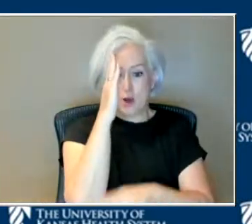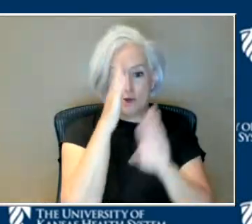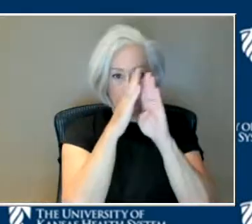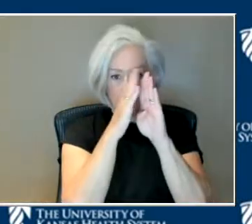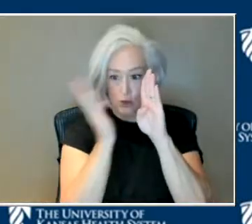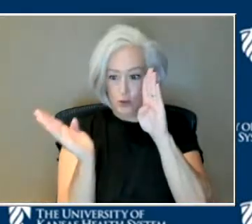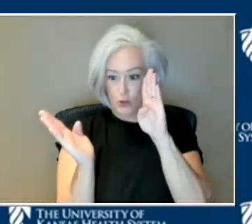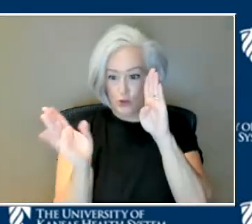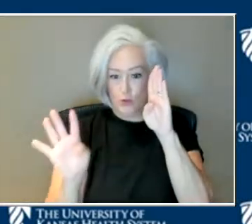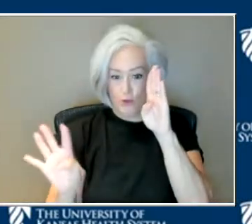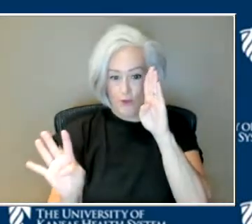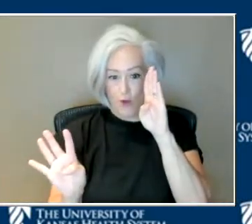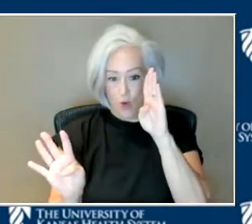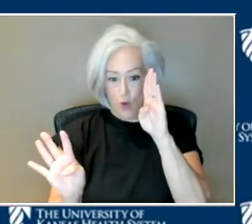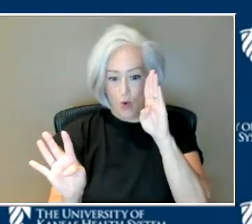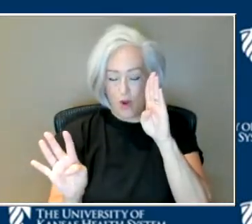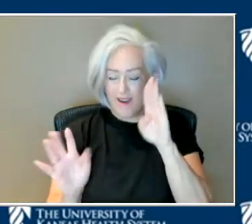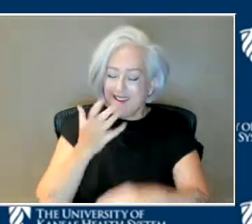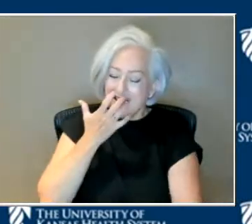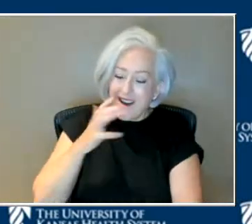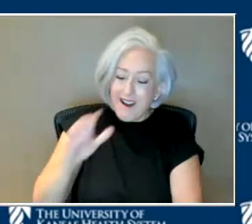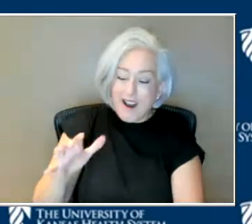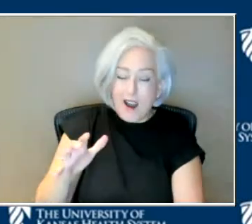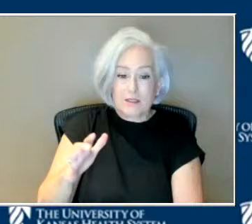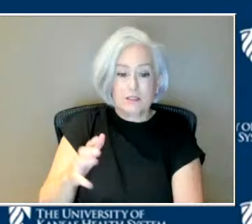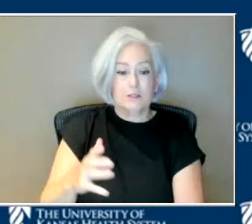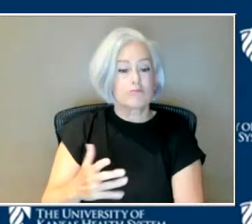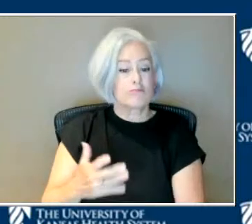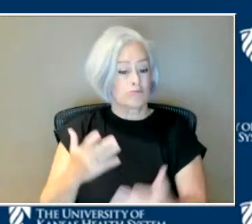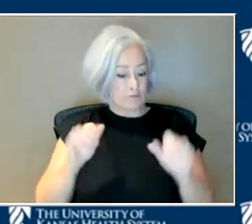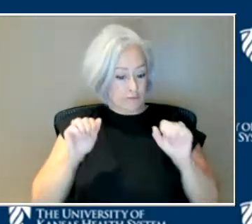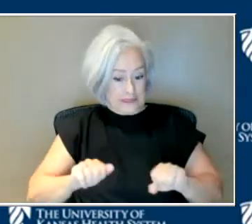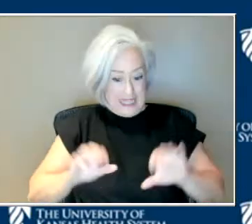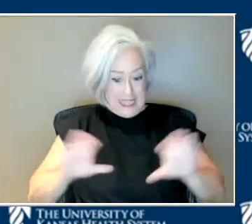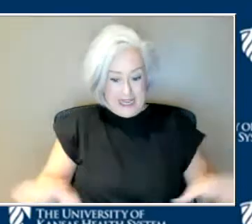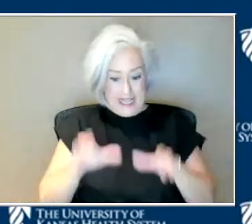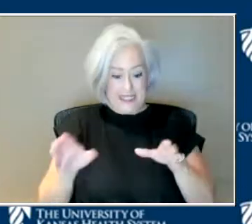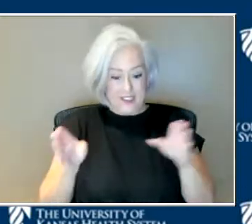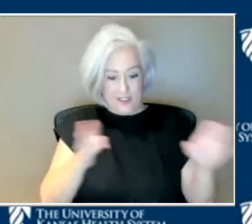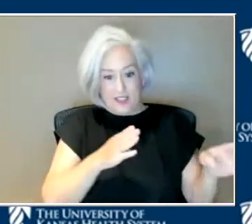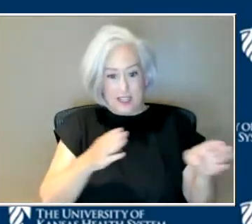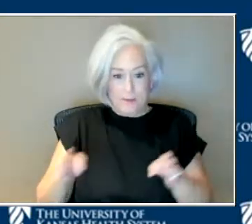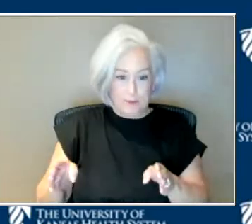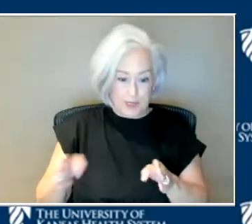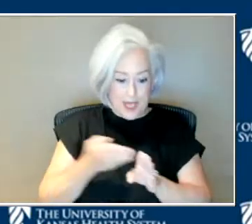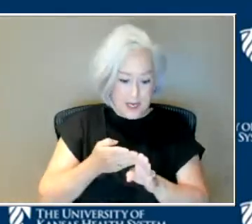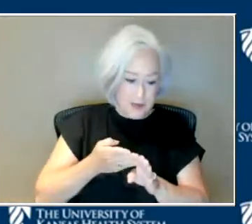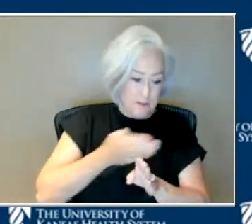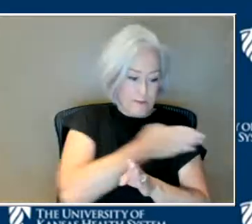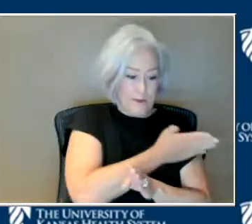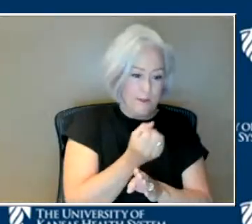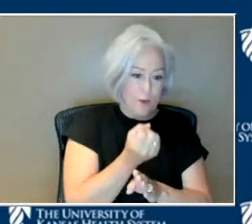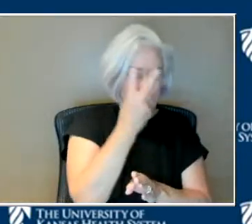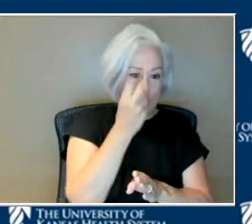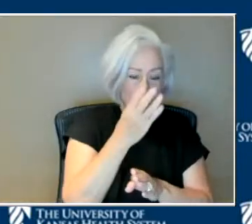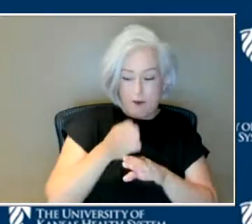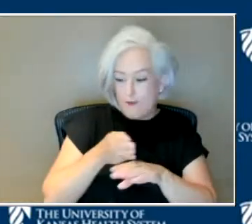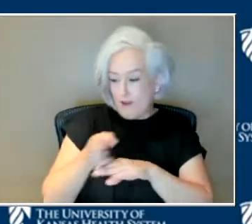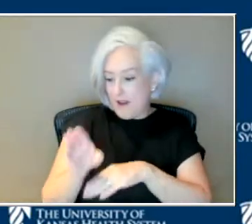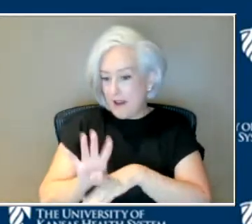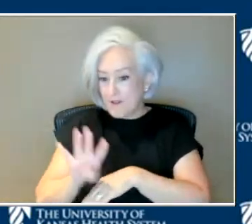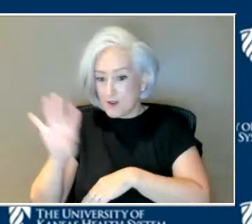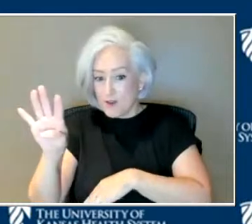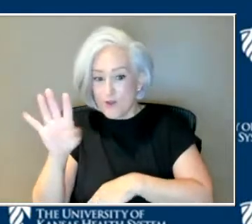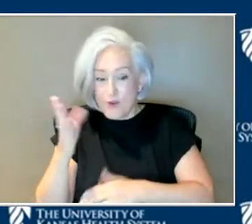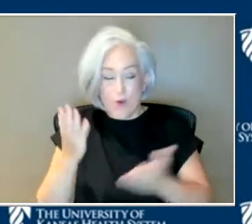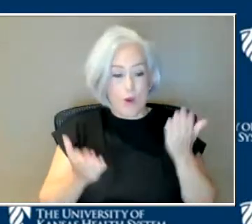be hot. And so are there activities that can be planned, the outside activities, not in those peak times. So trying to plan around that